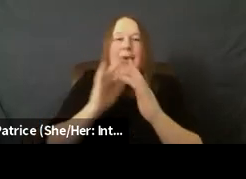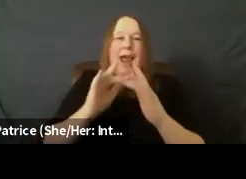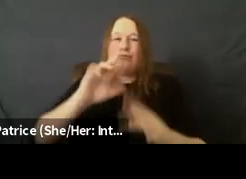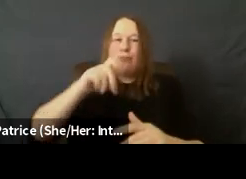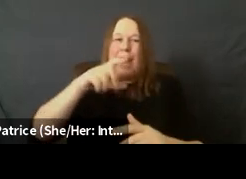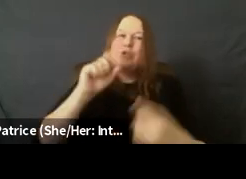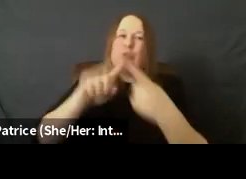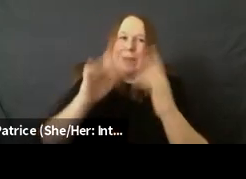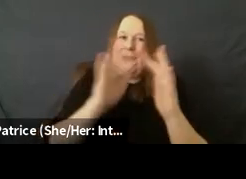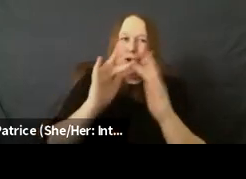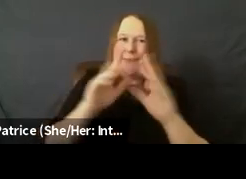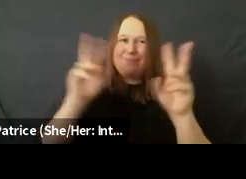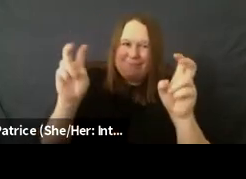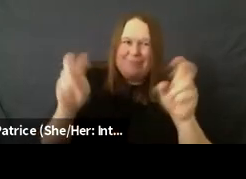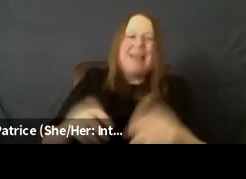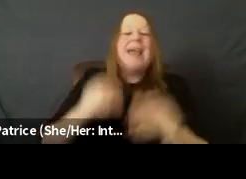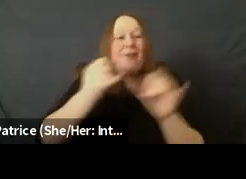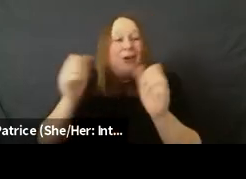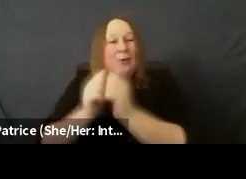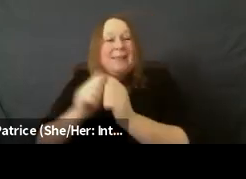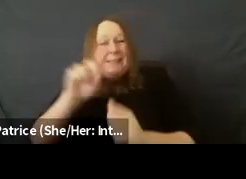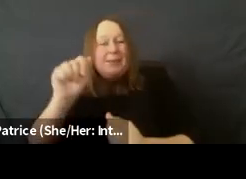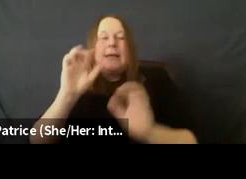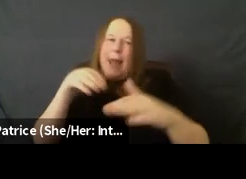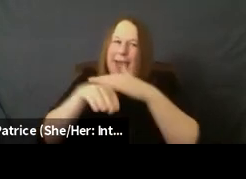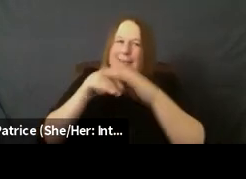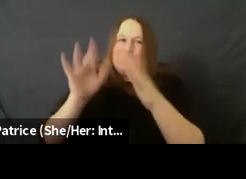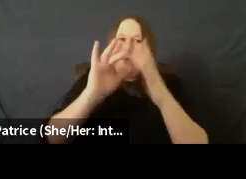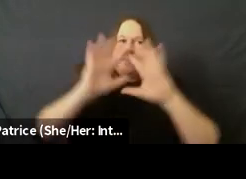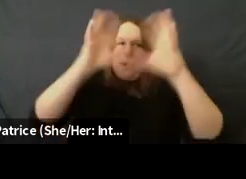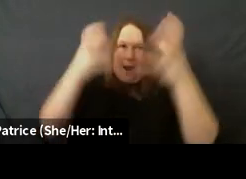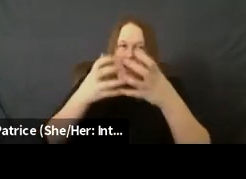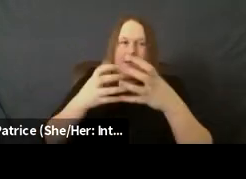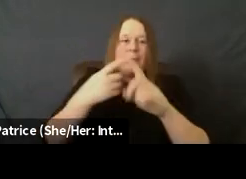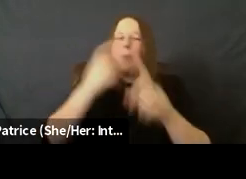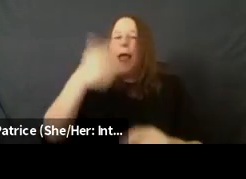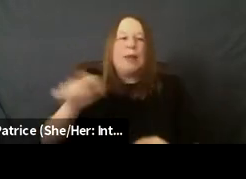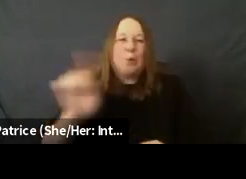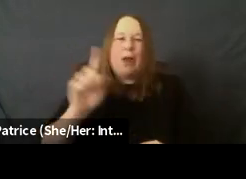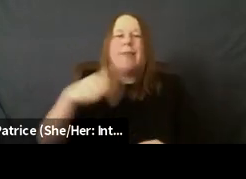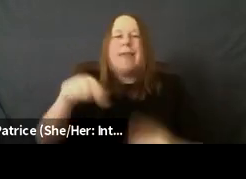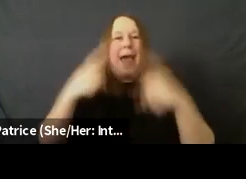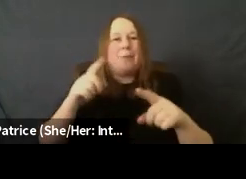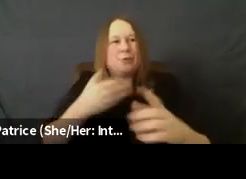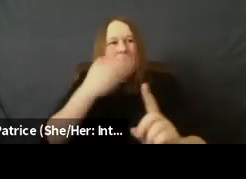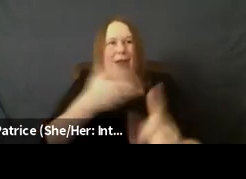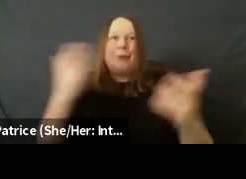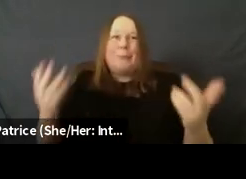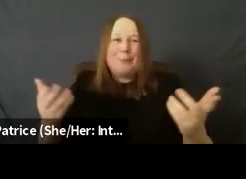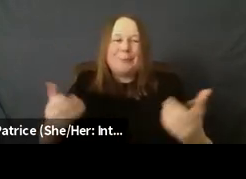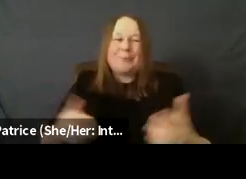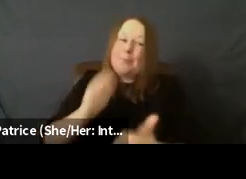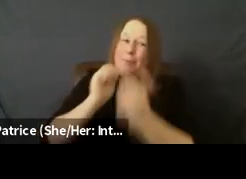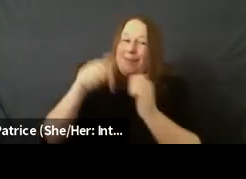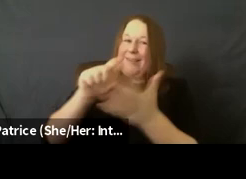to the internet so that individuals with disabilities can access the web from wherever they happen to be. Passing